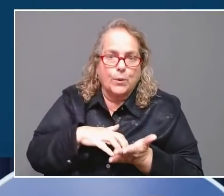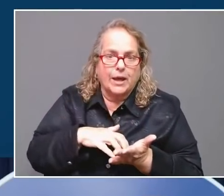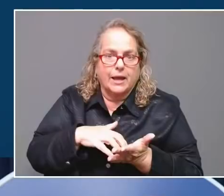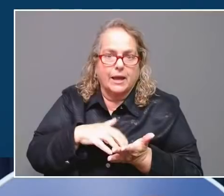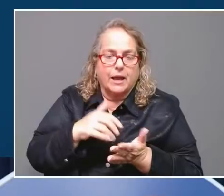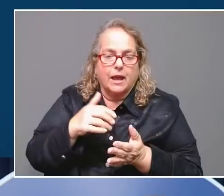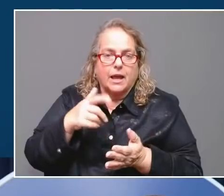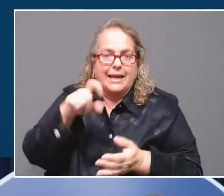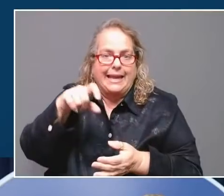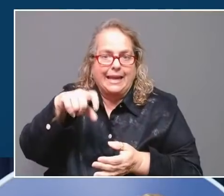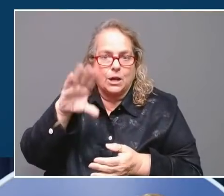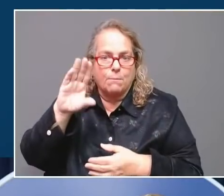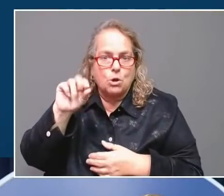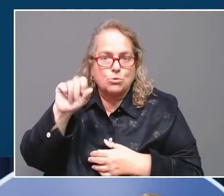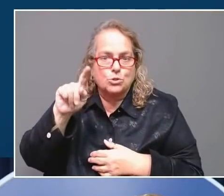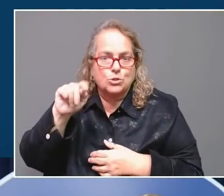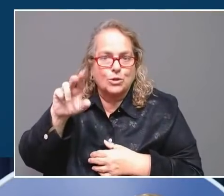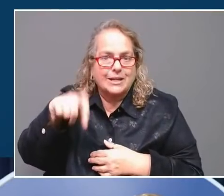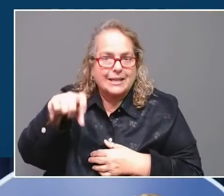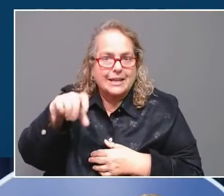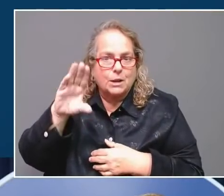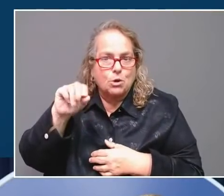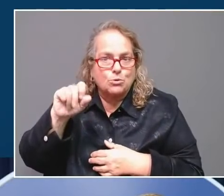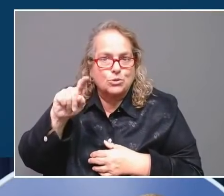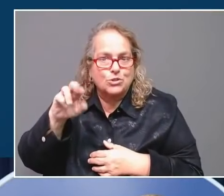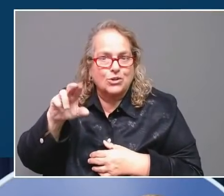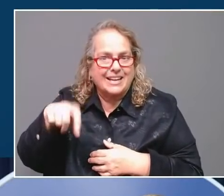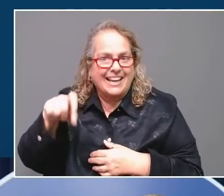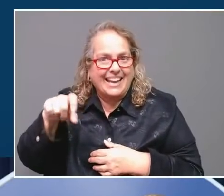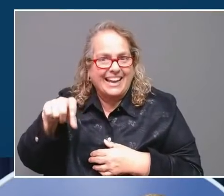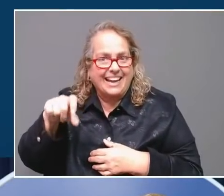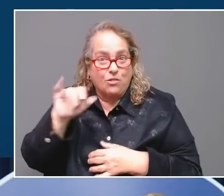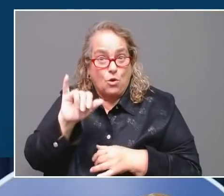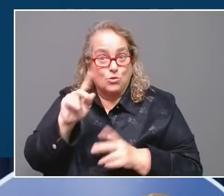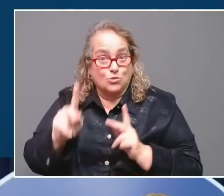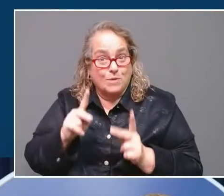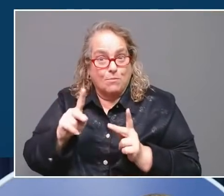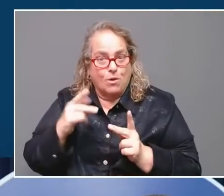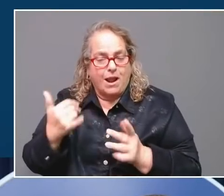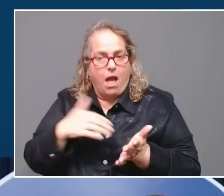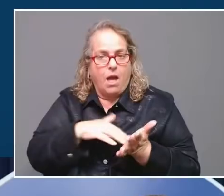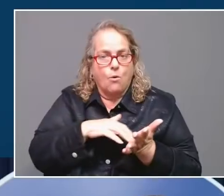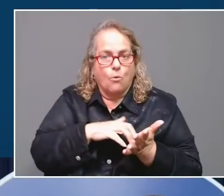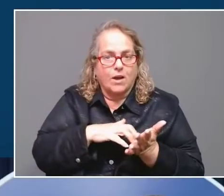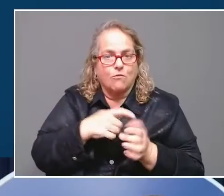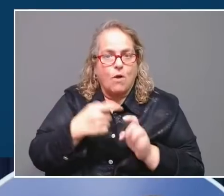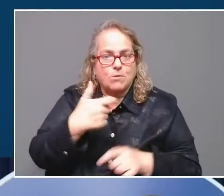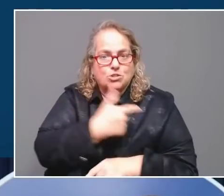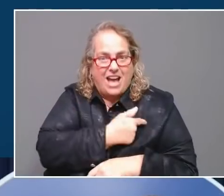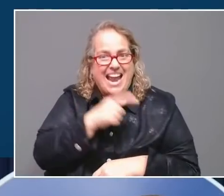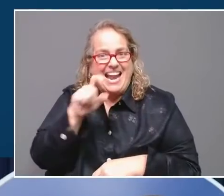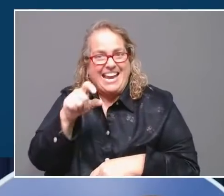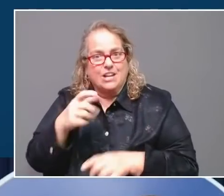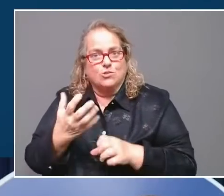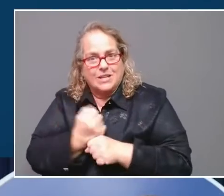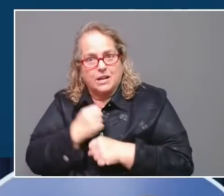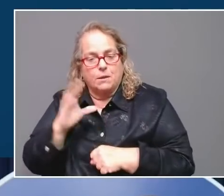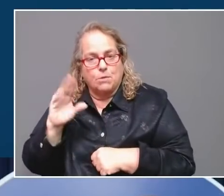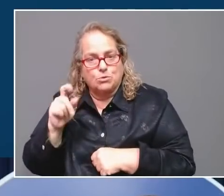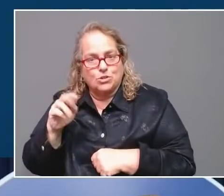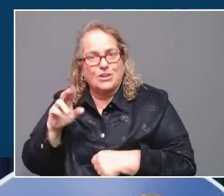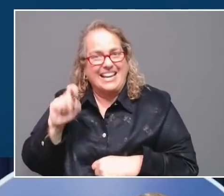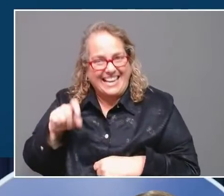deaths before waning immunity, and they can get back there. Now, these numbers should convince anybody to get a